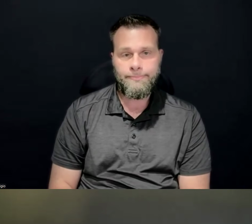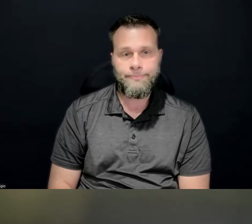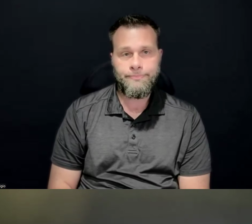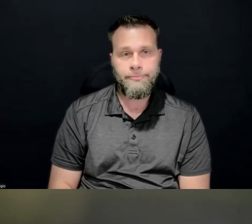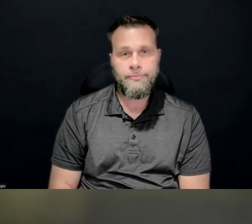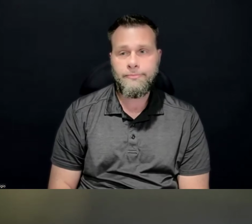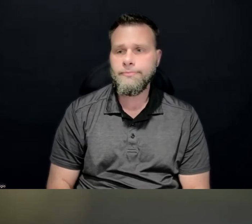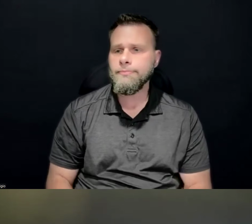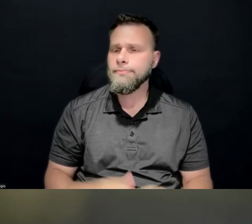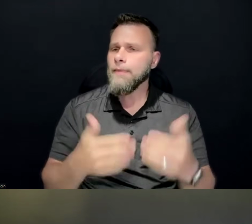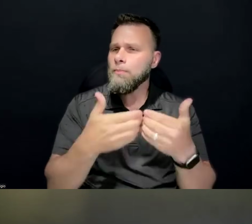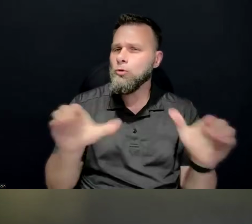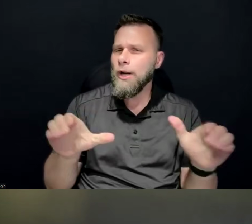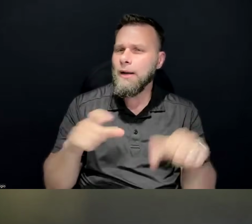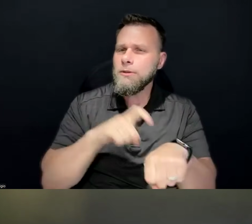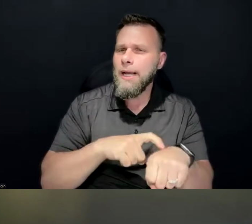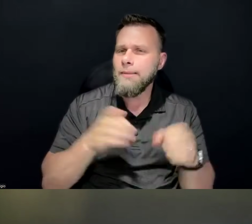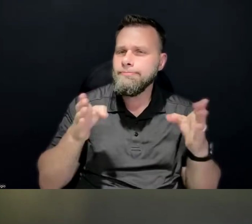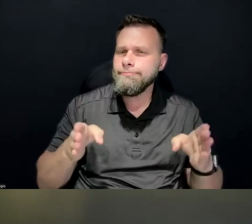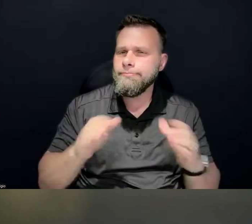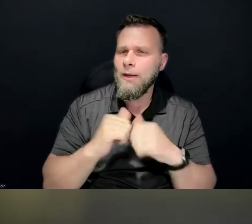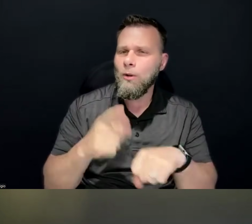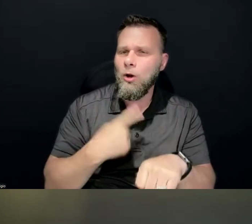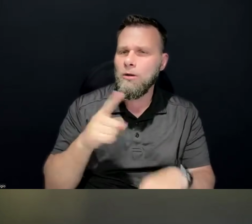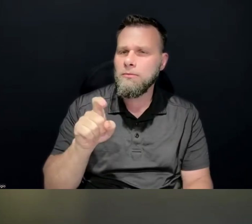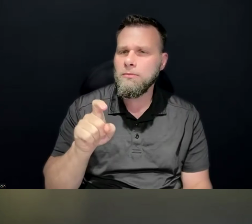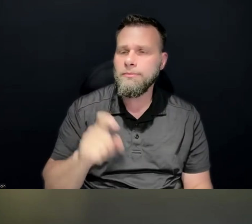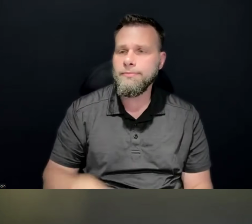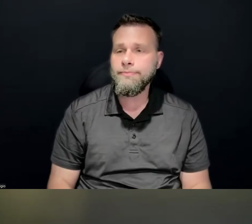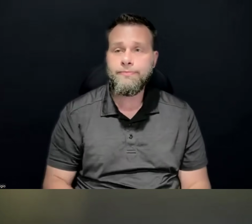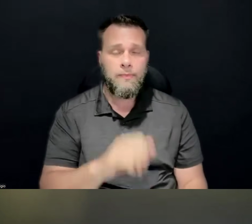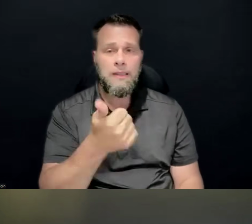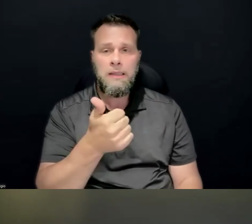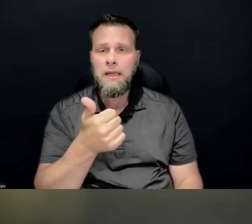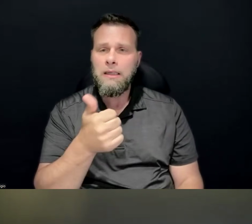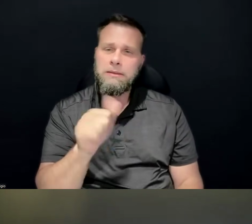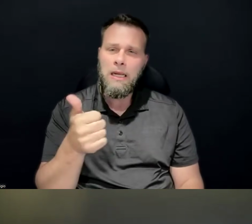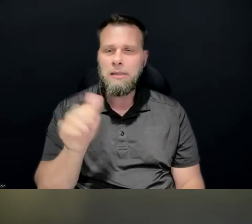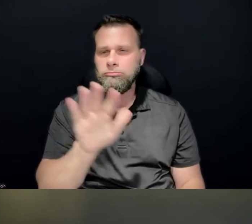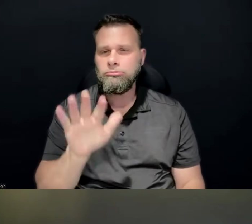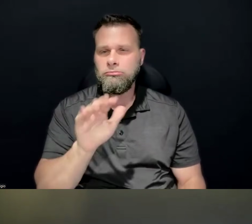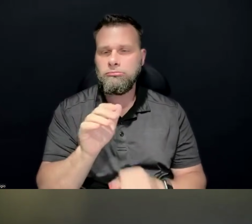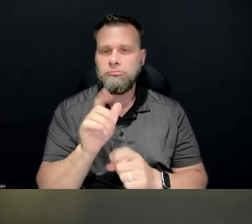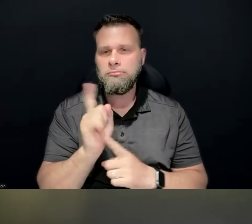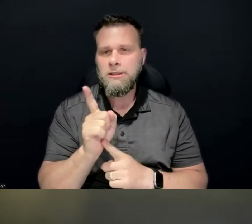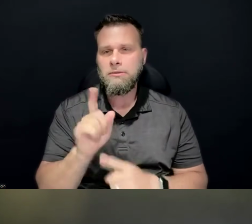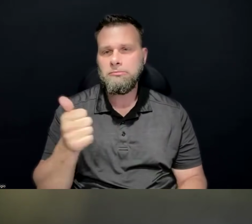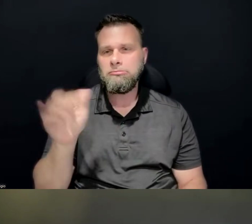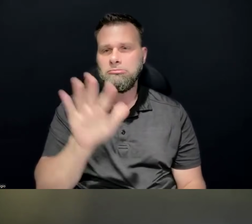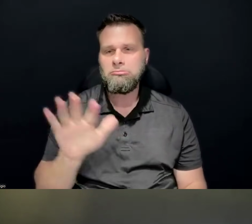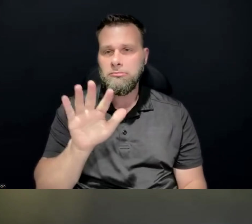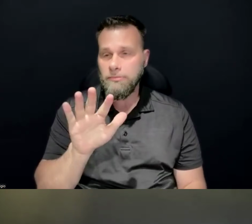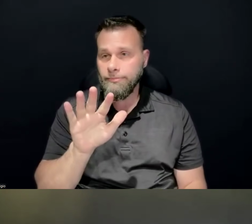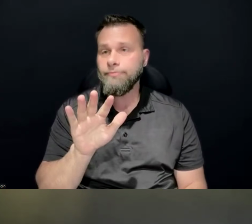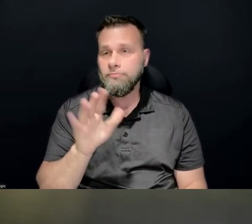And how long will we be in the breakouts? We'll be there for about 10 minutes or so before we come back, with hopefully about 2